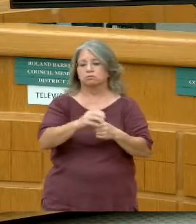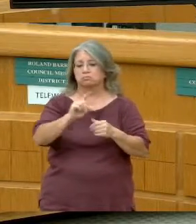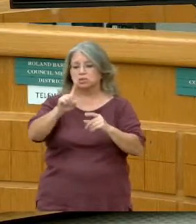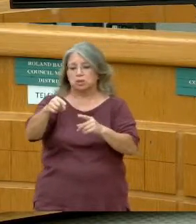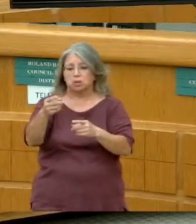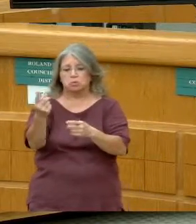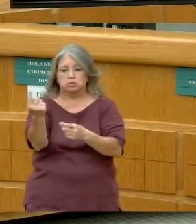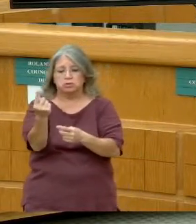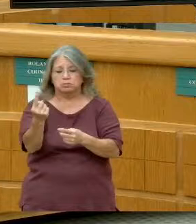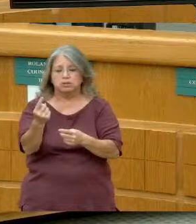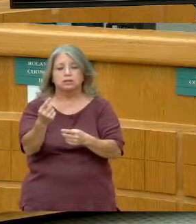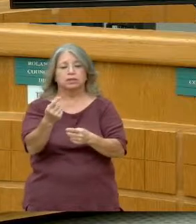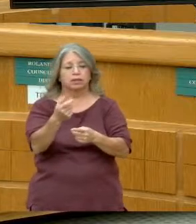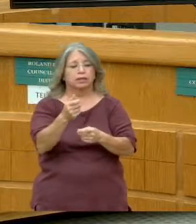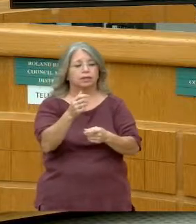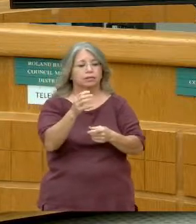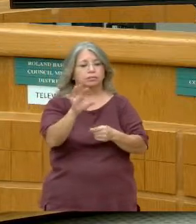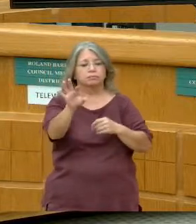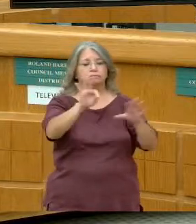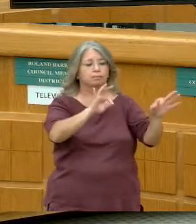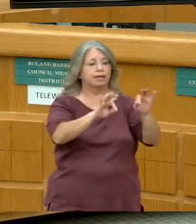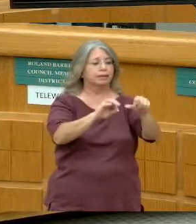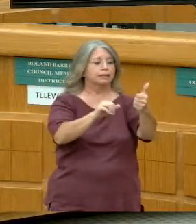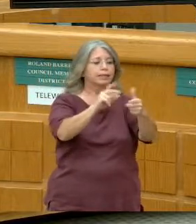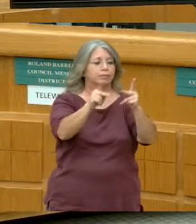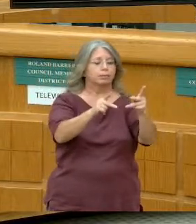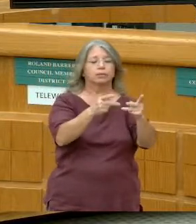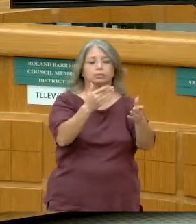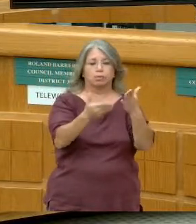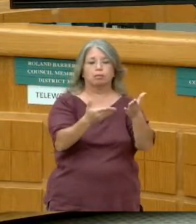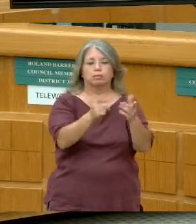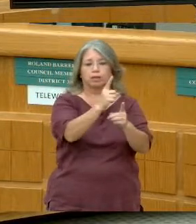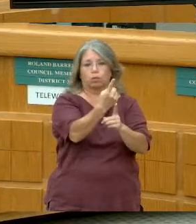chance that several people in the supermarket have COVID.